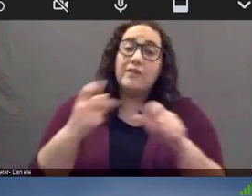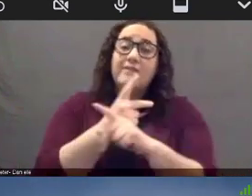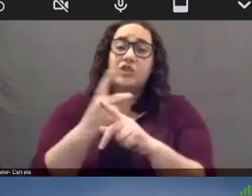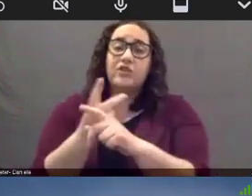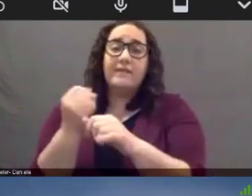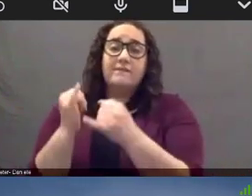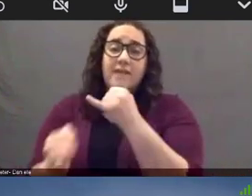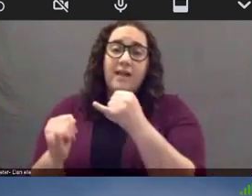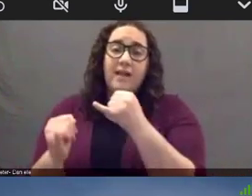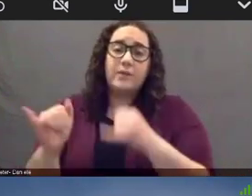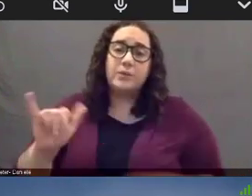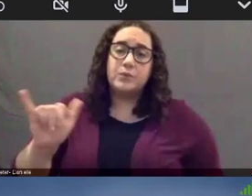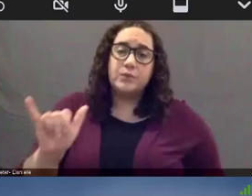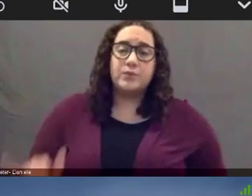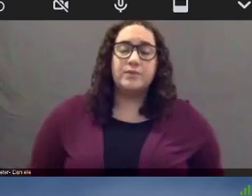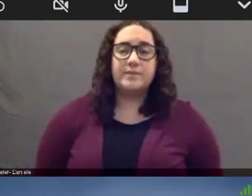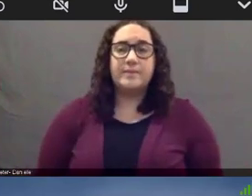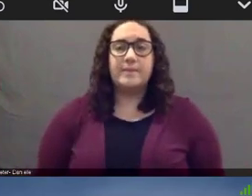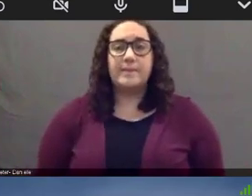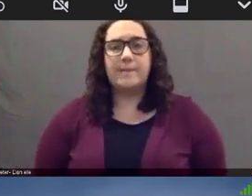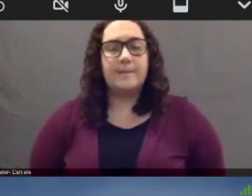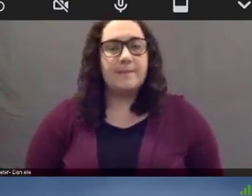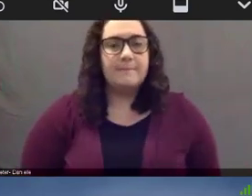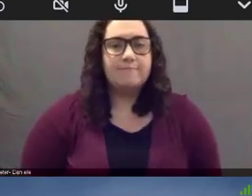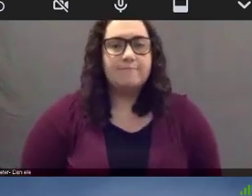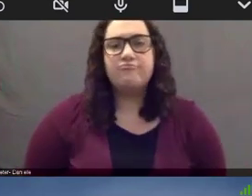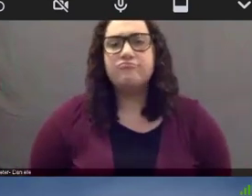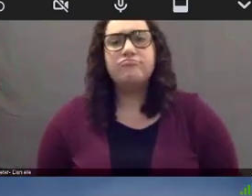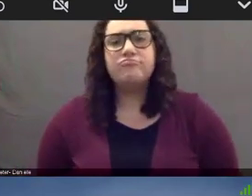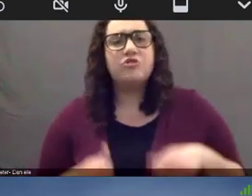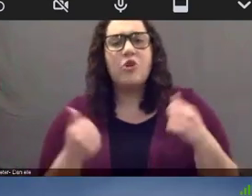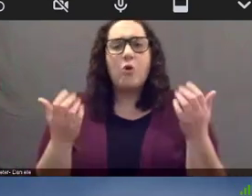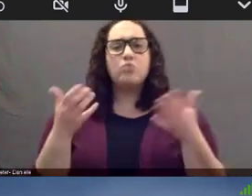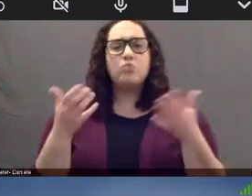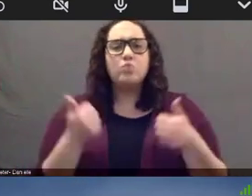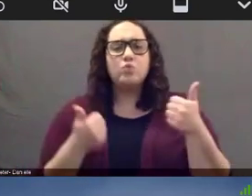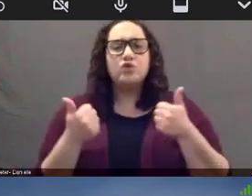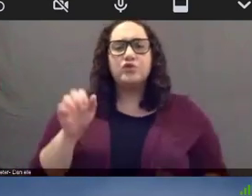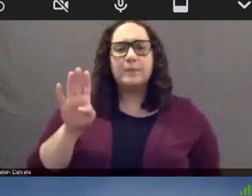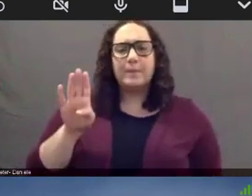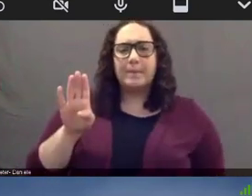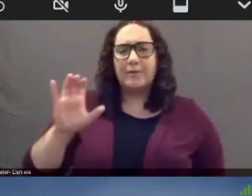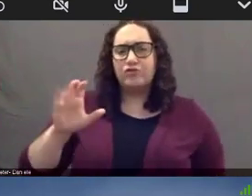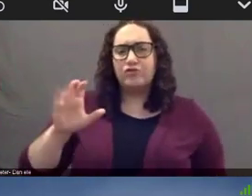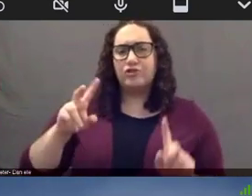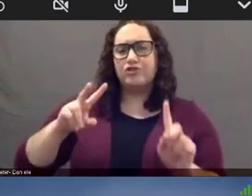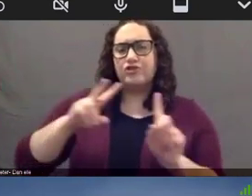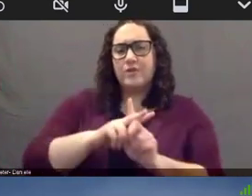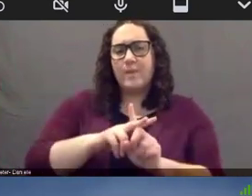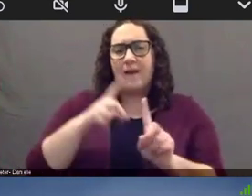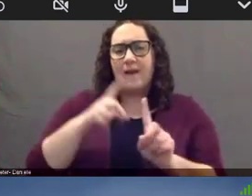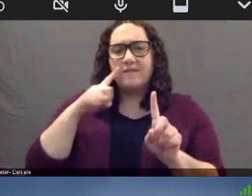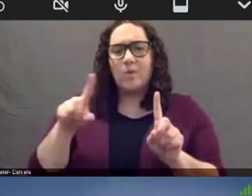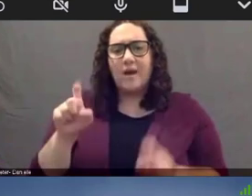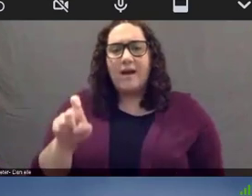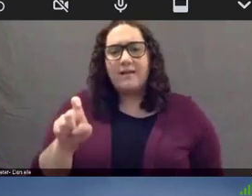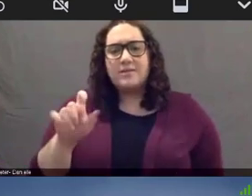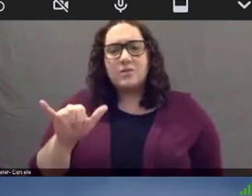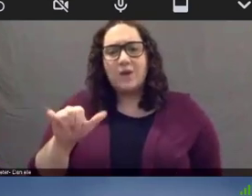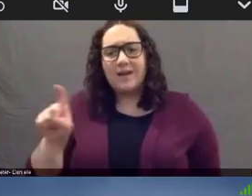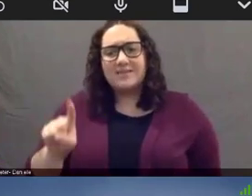So what kind of boundary conditions can we apply in the spatial direction? So the first thing is we can have a constant surface